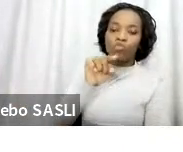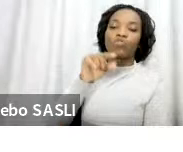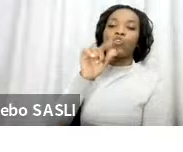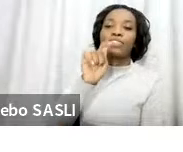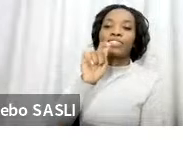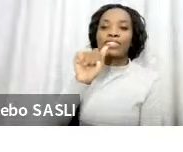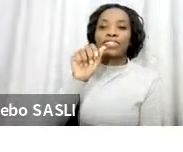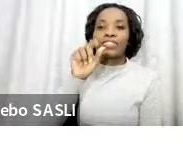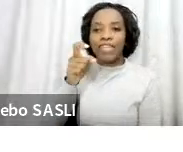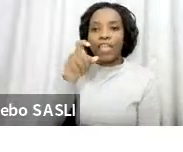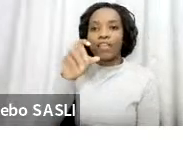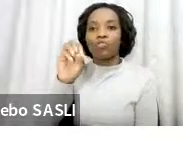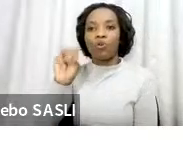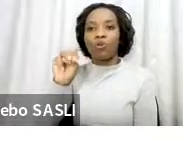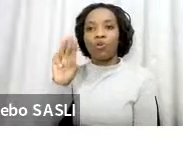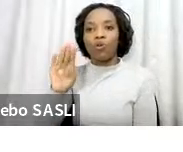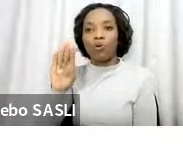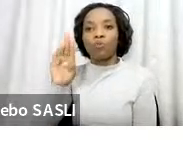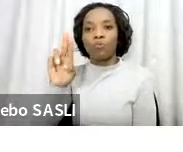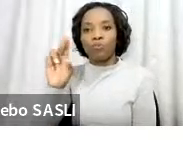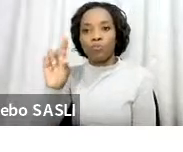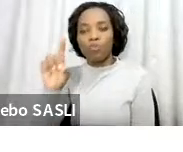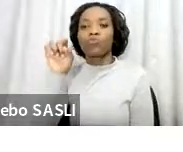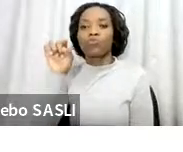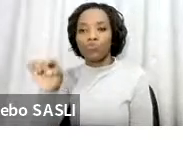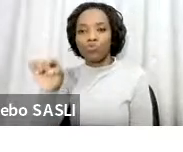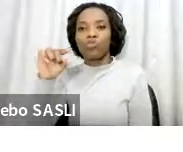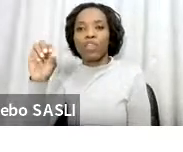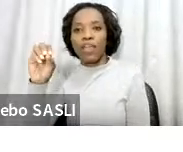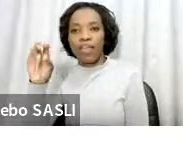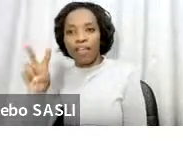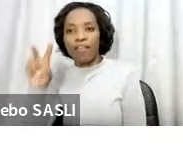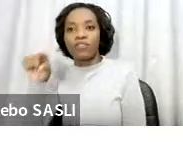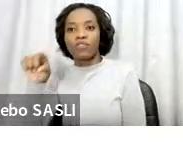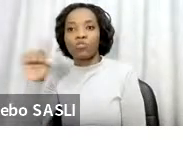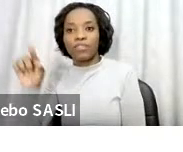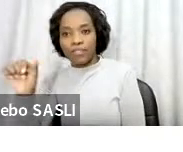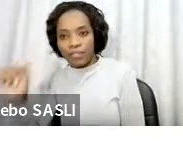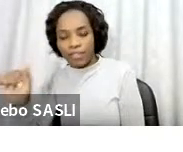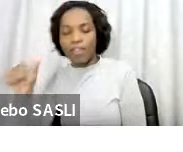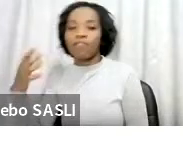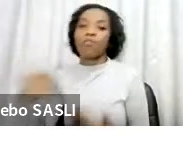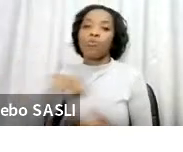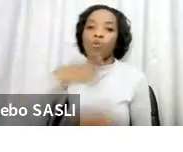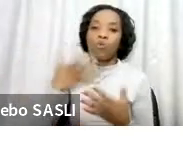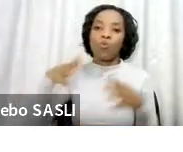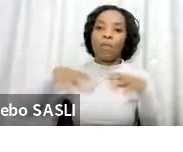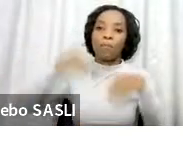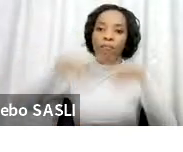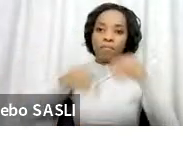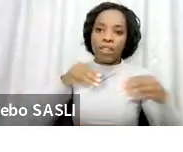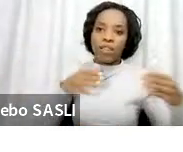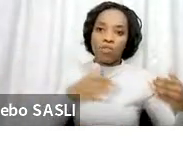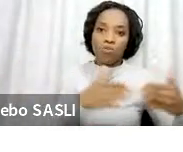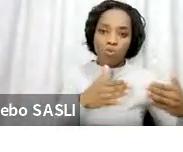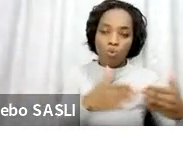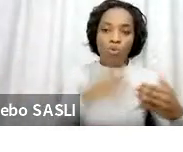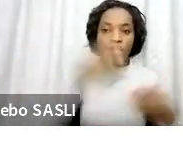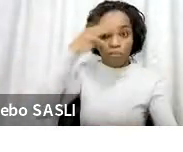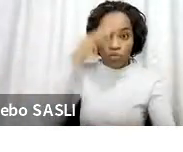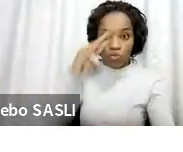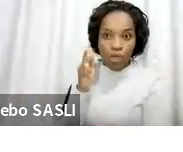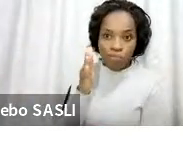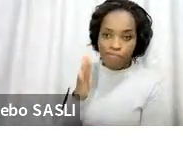www.taxombud.gov.za. We are here in Mainland Corner, 87 Frecky de Beer Street in Pretoria.